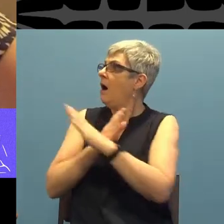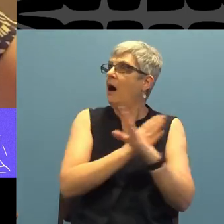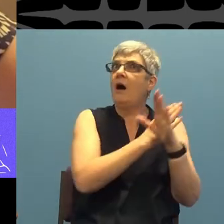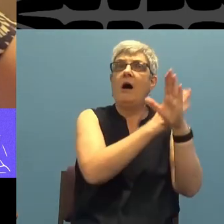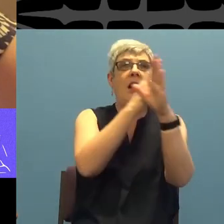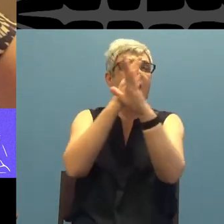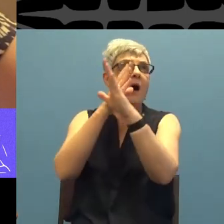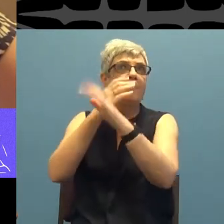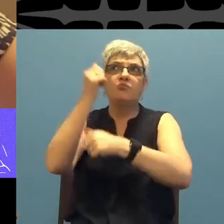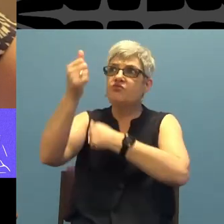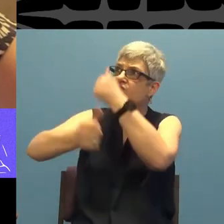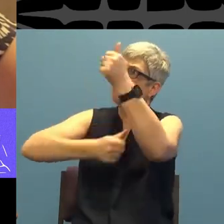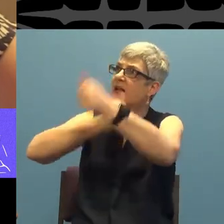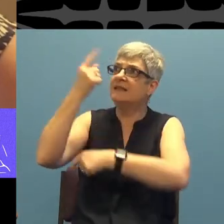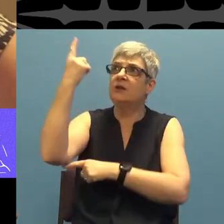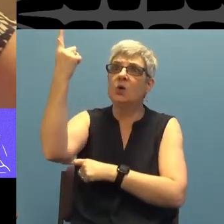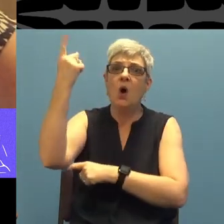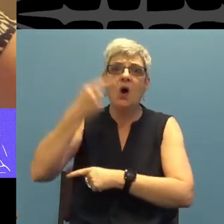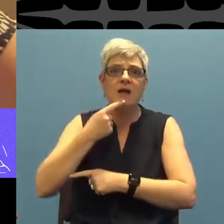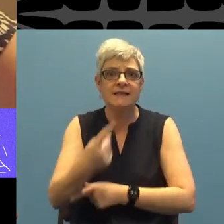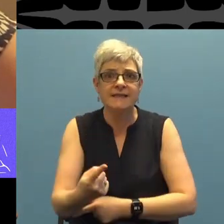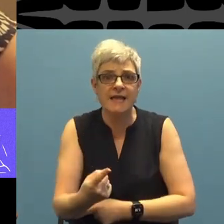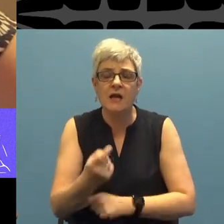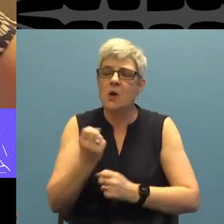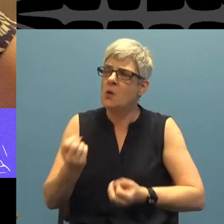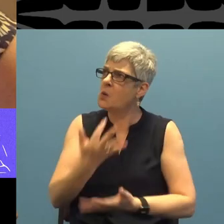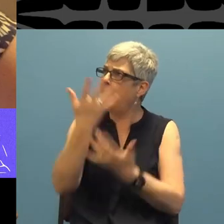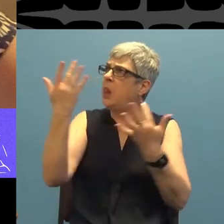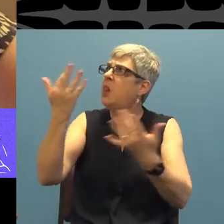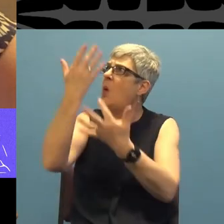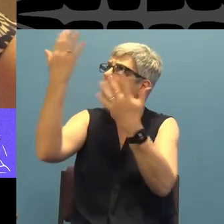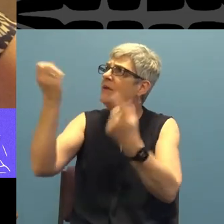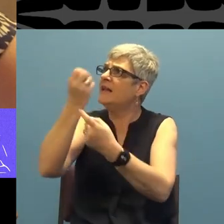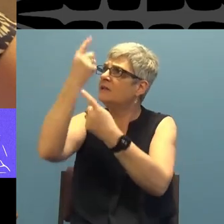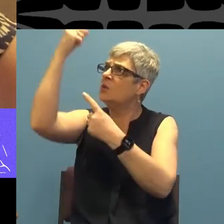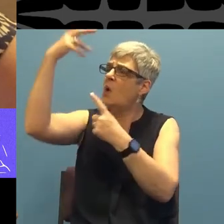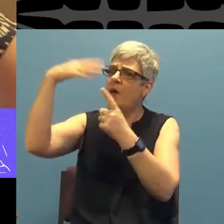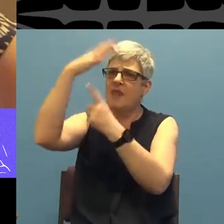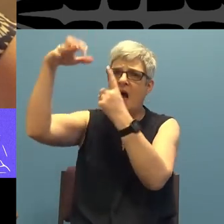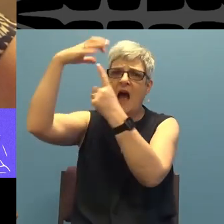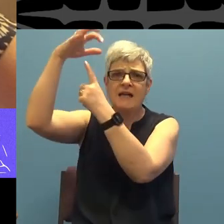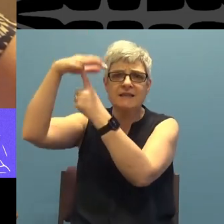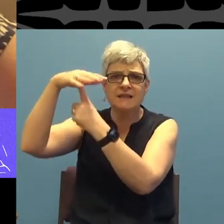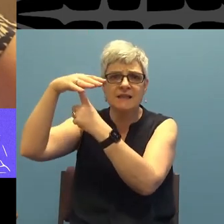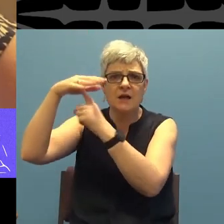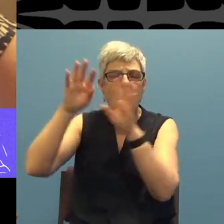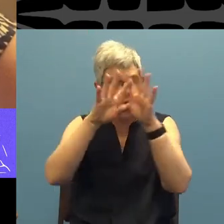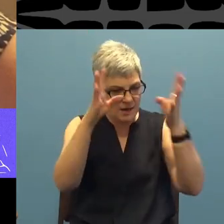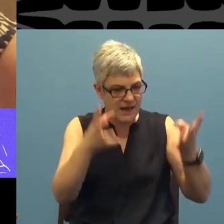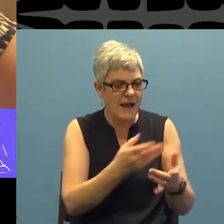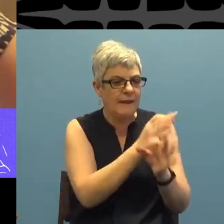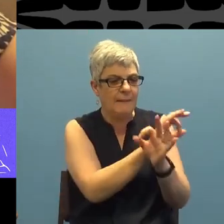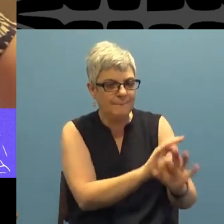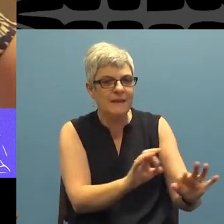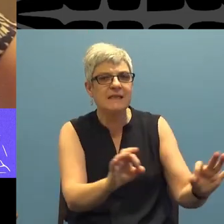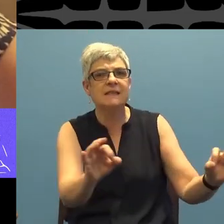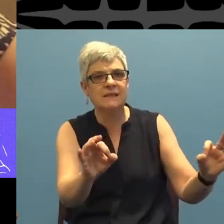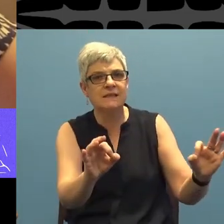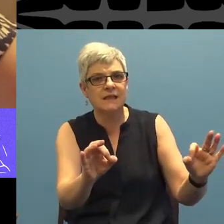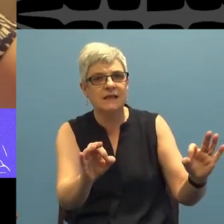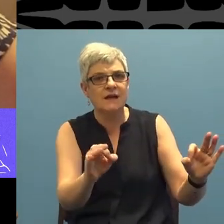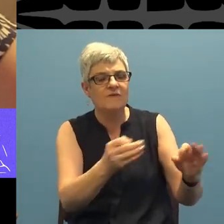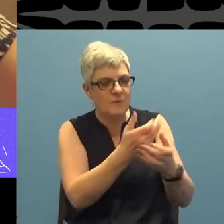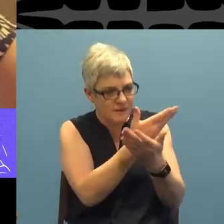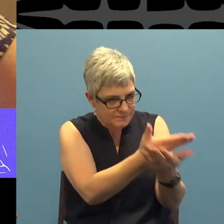angel, praising God and saying, "Glory to God in the highest, and on earth peace to those on whom